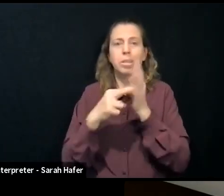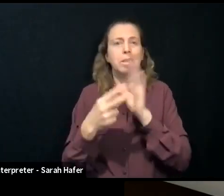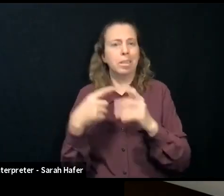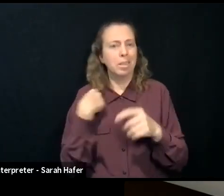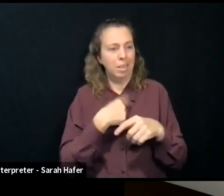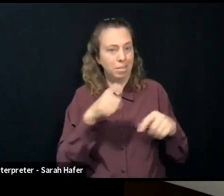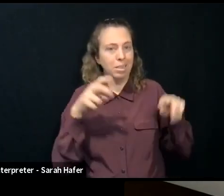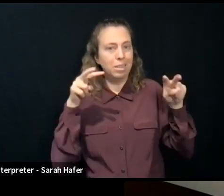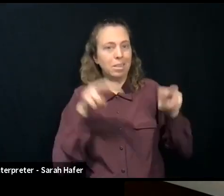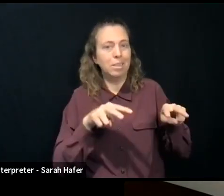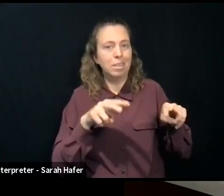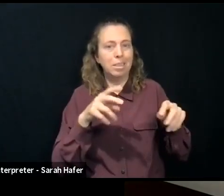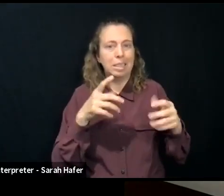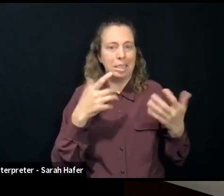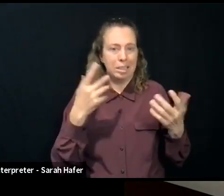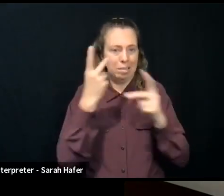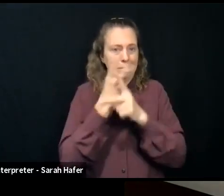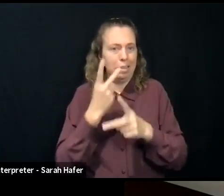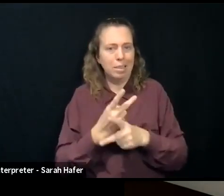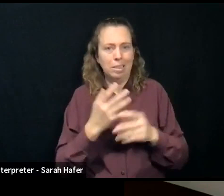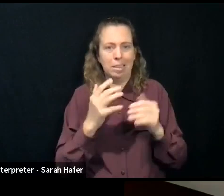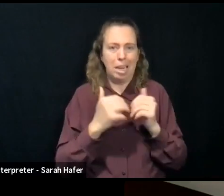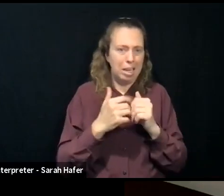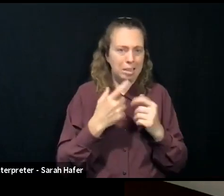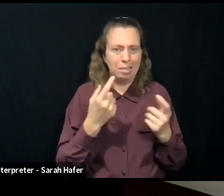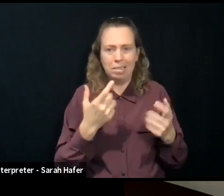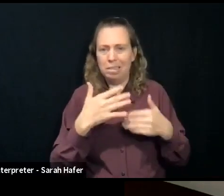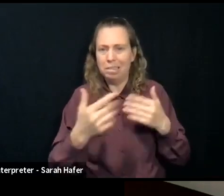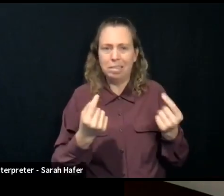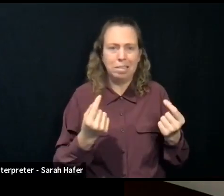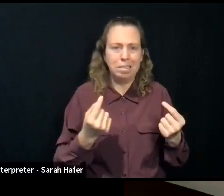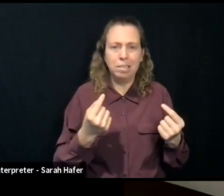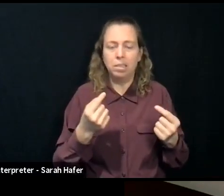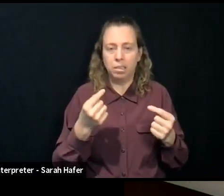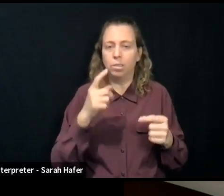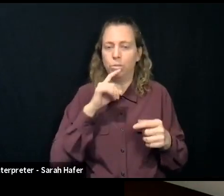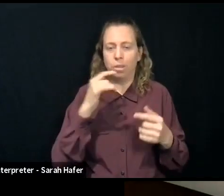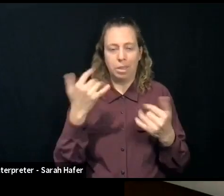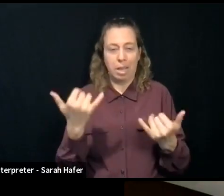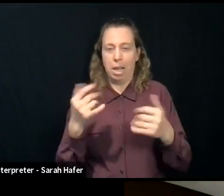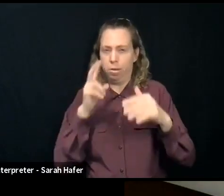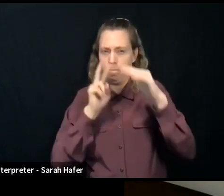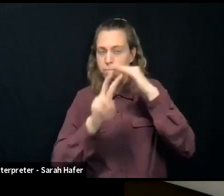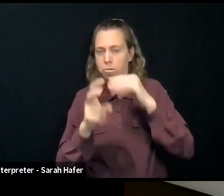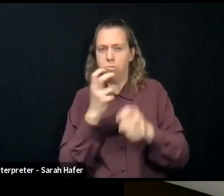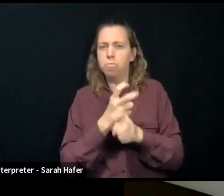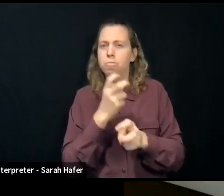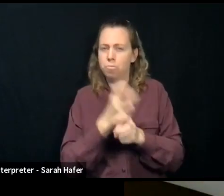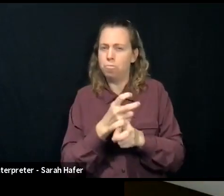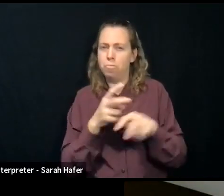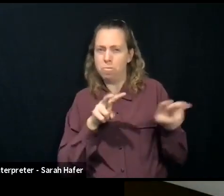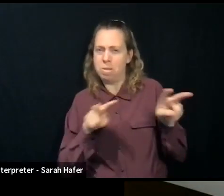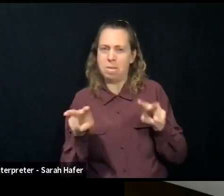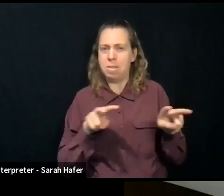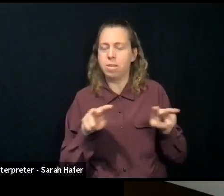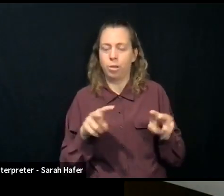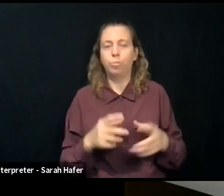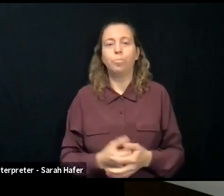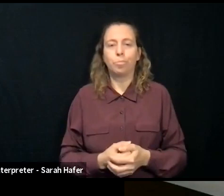detect. At this point, it's really impossible to predict when or even if that will happen. But it's a